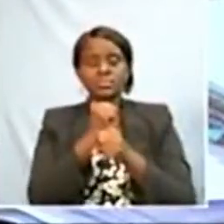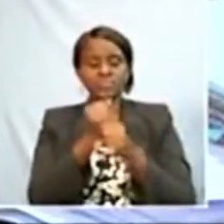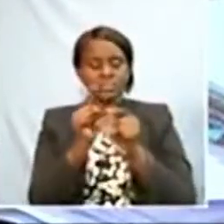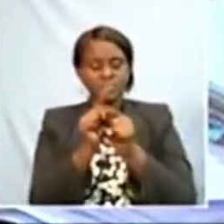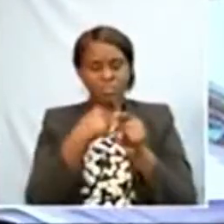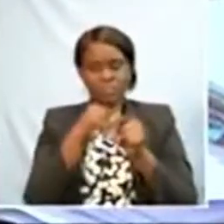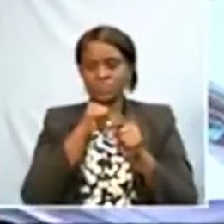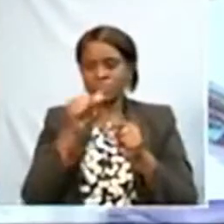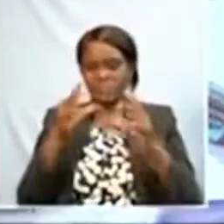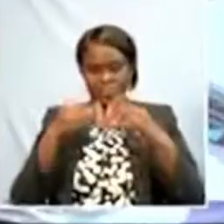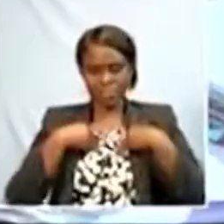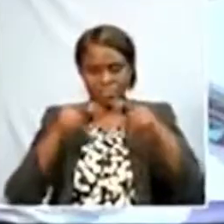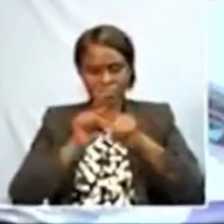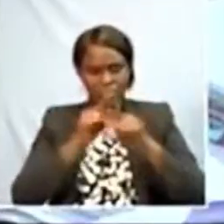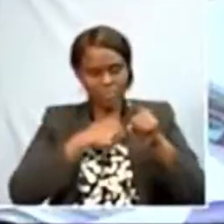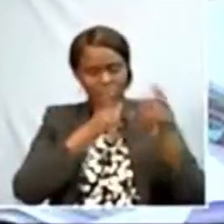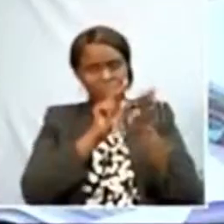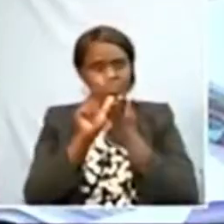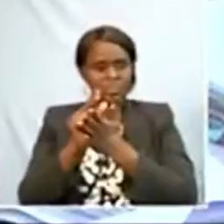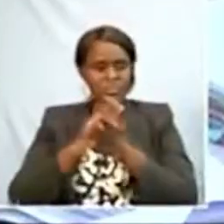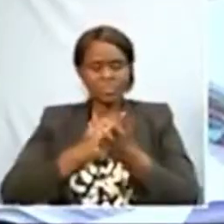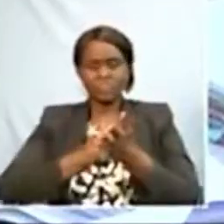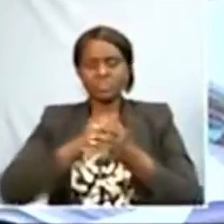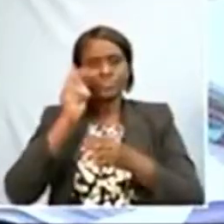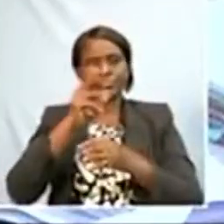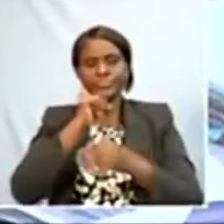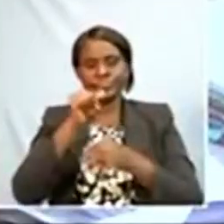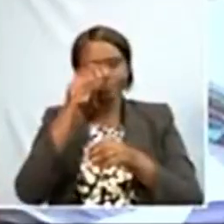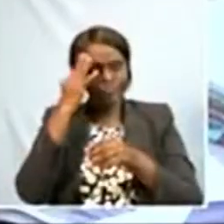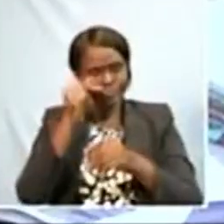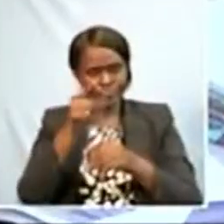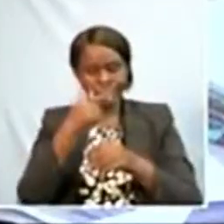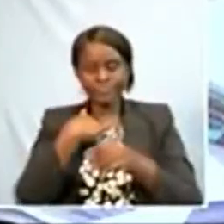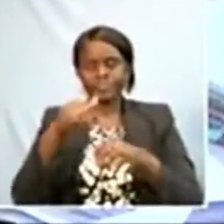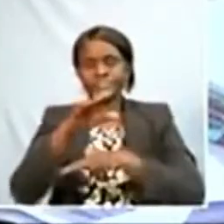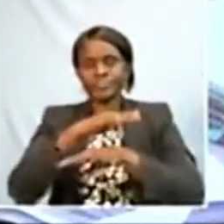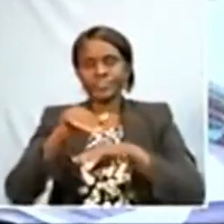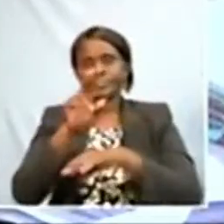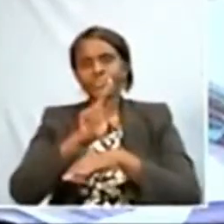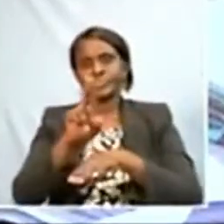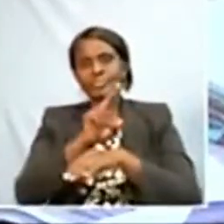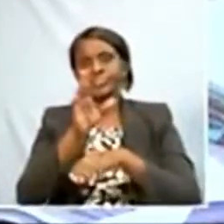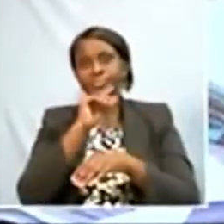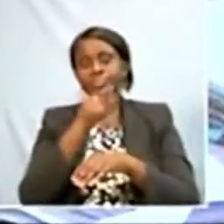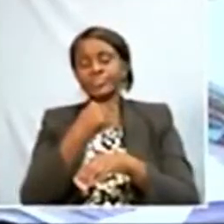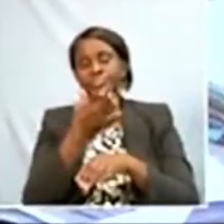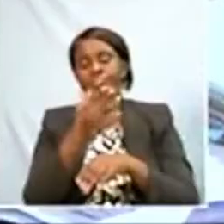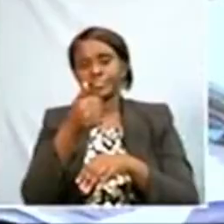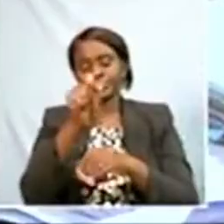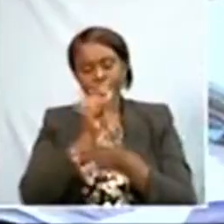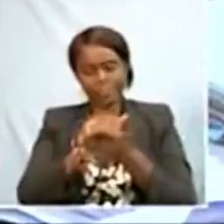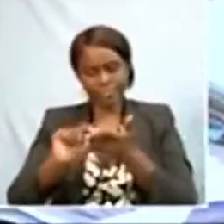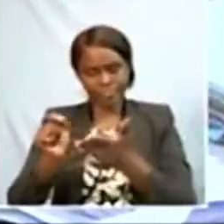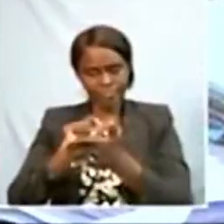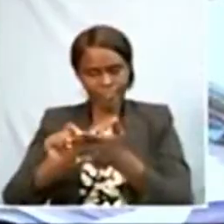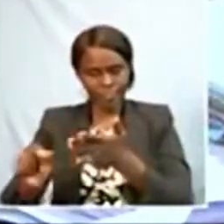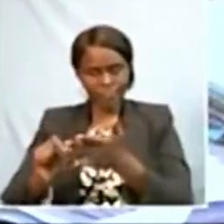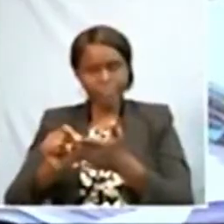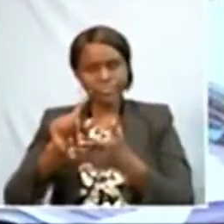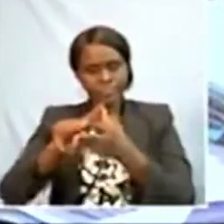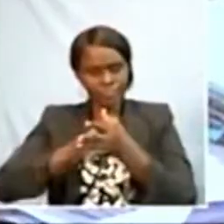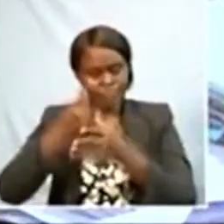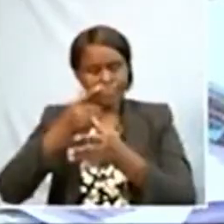not accept, and I will not sign myself. Why have you overspent? You're right.